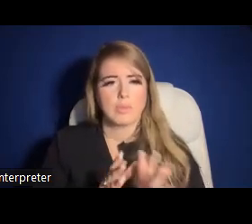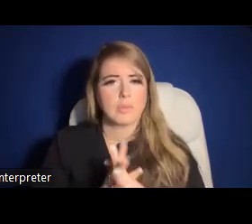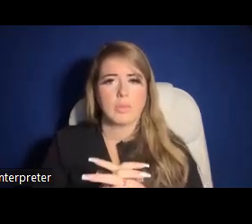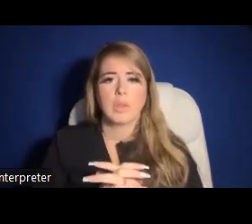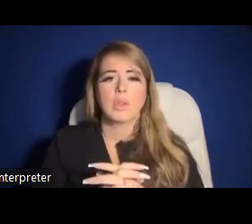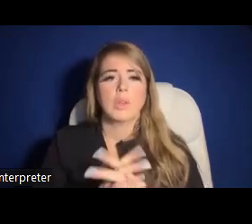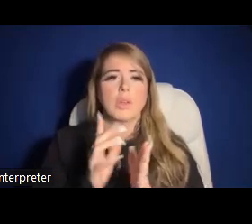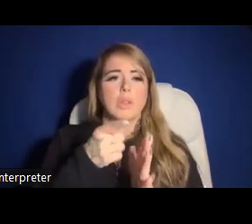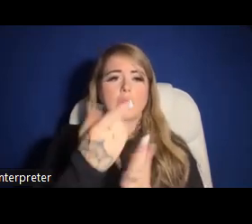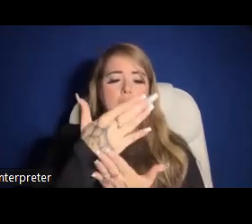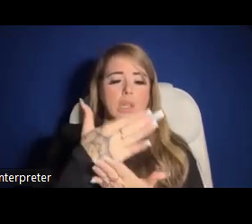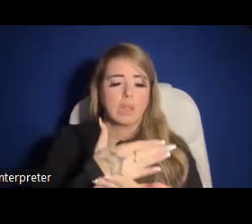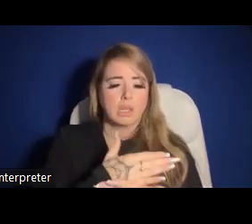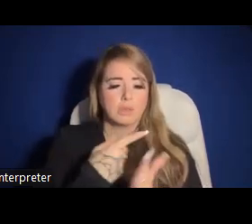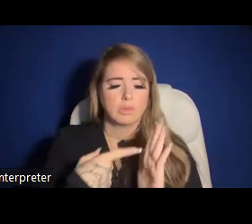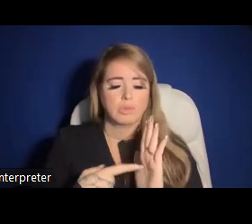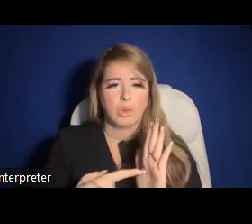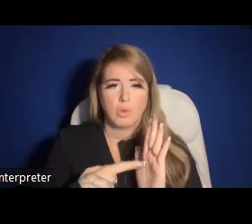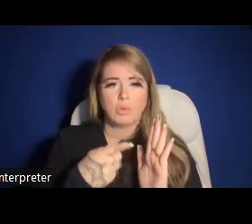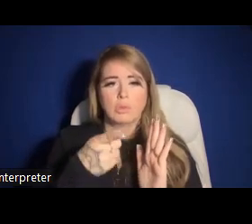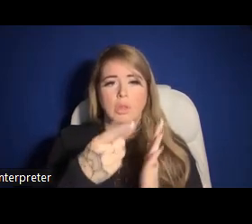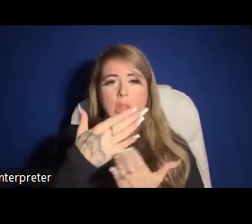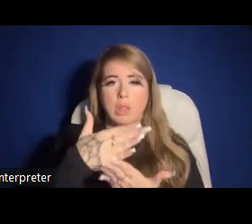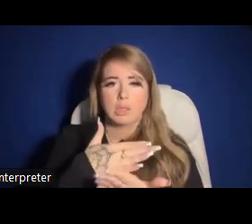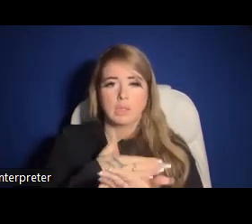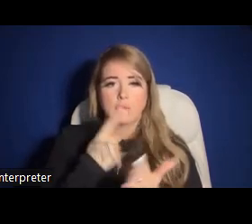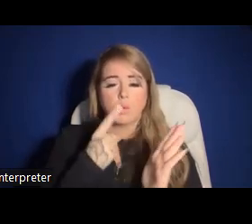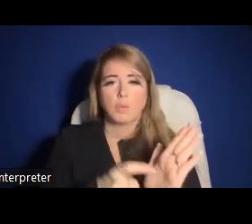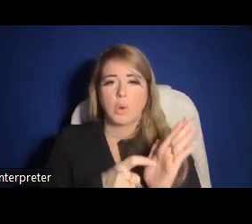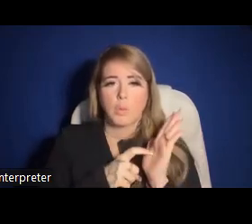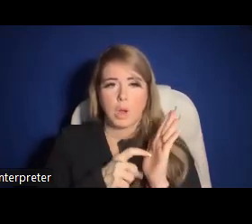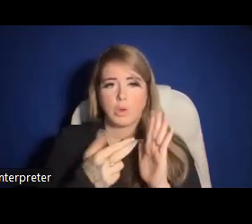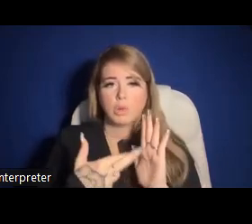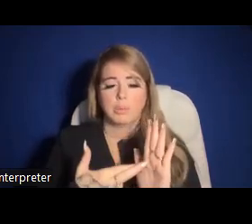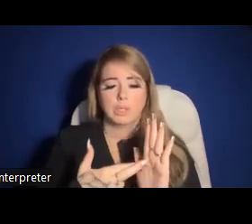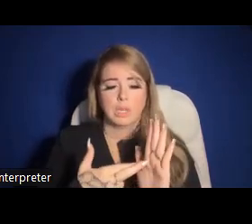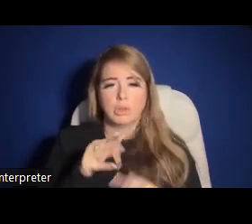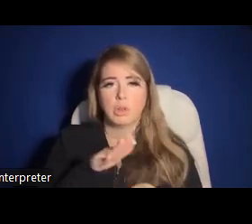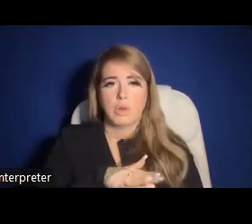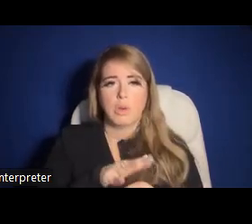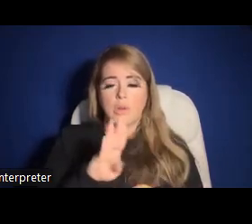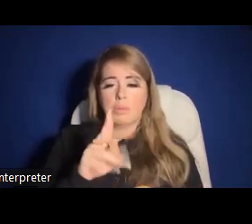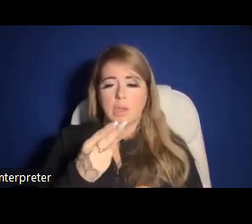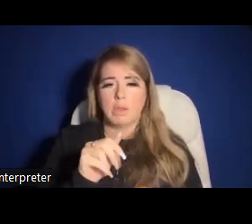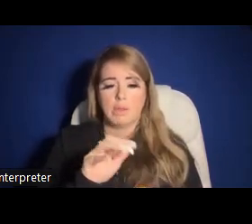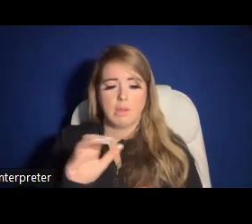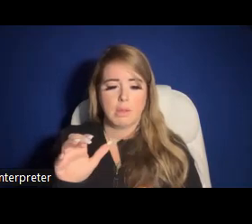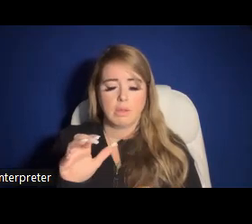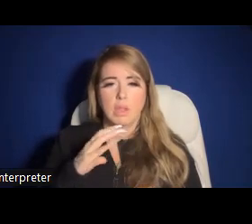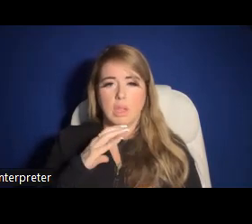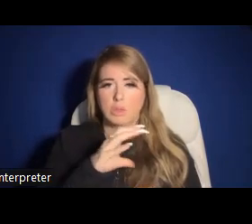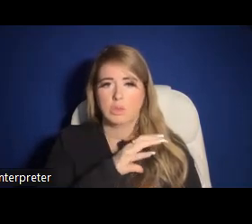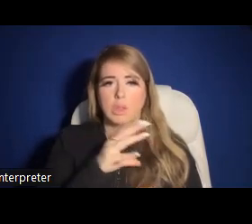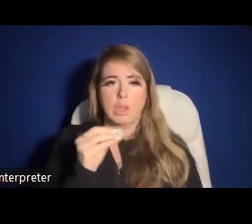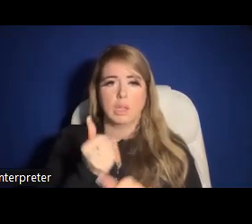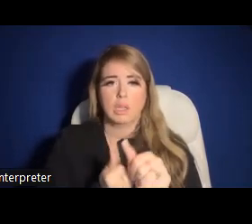So this list here is the list of required representation on the BHAAC Council. And so each of